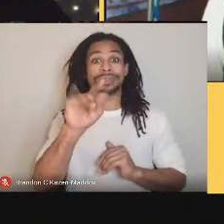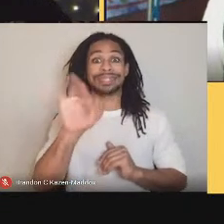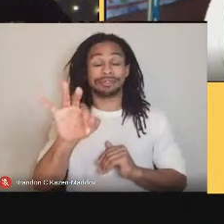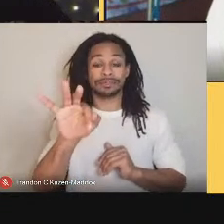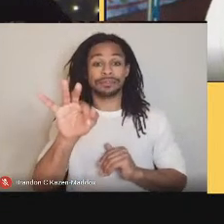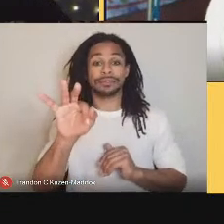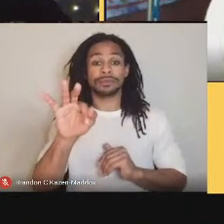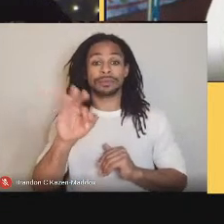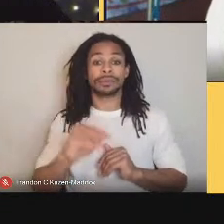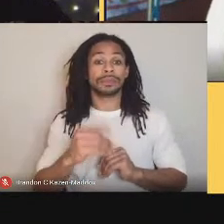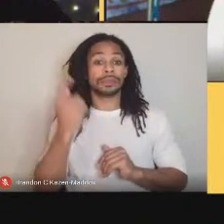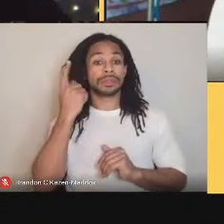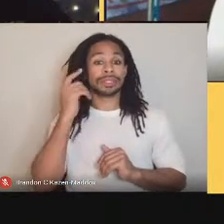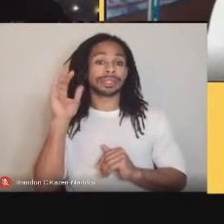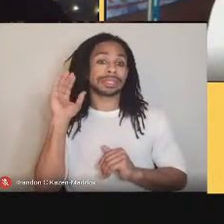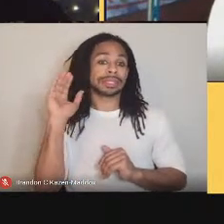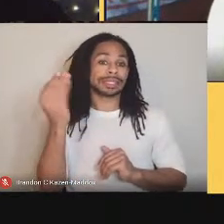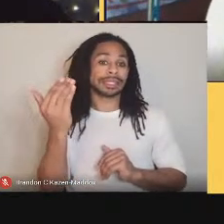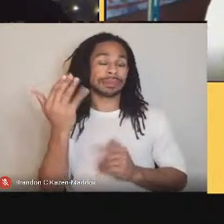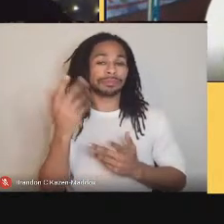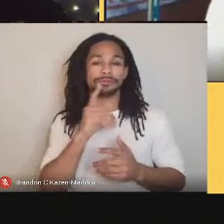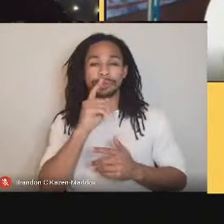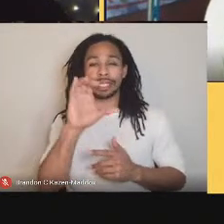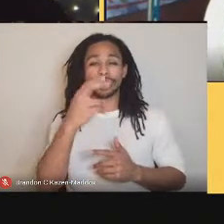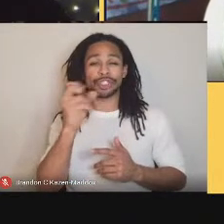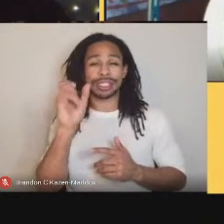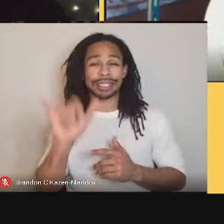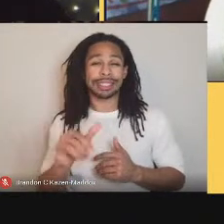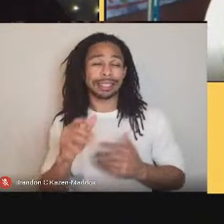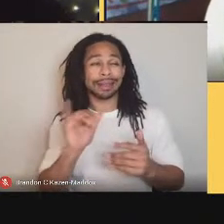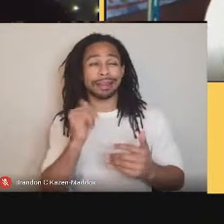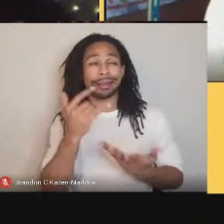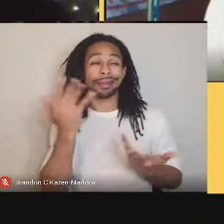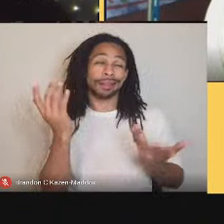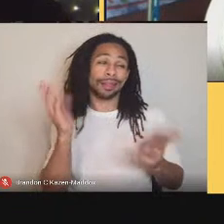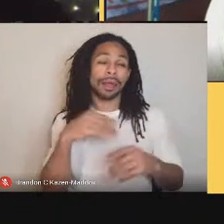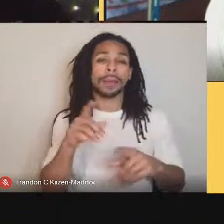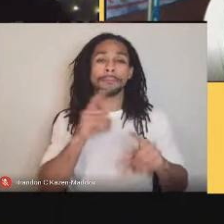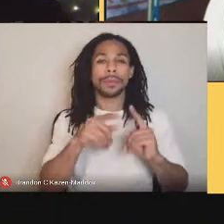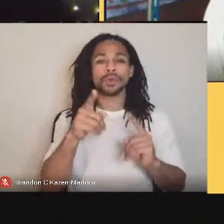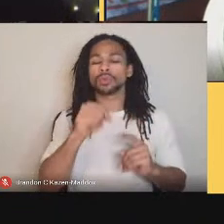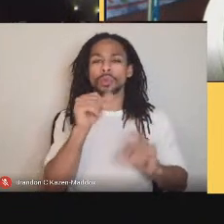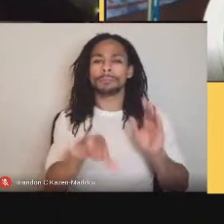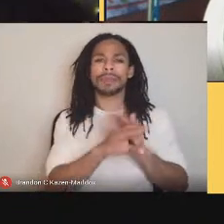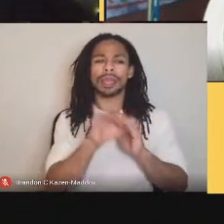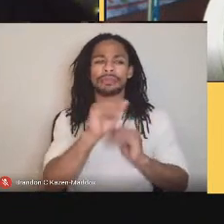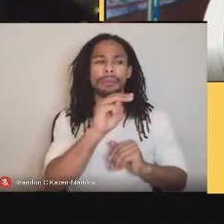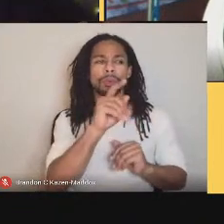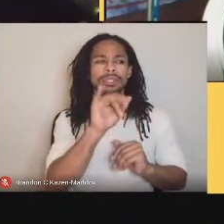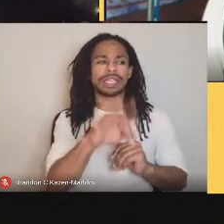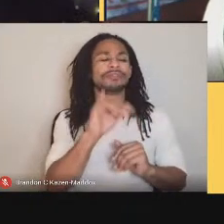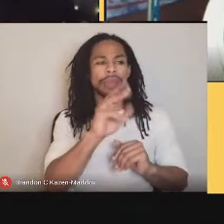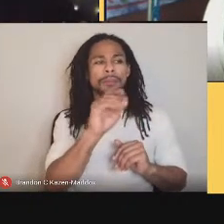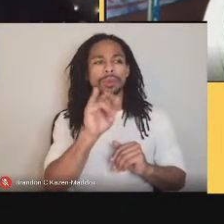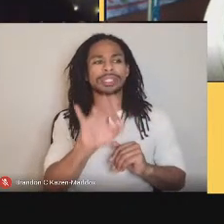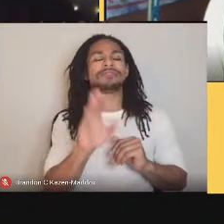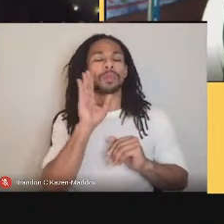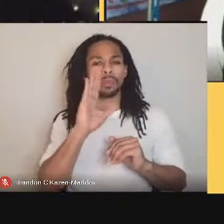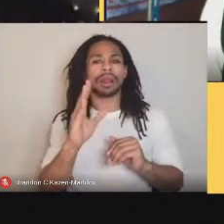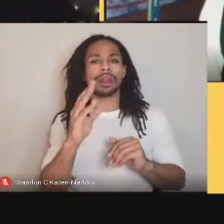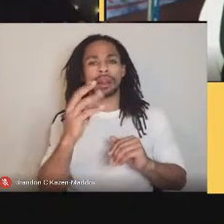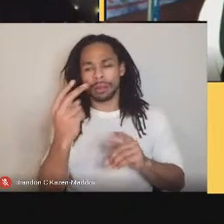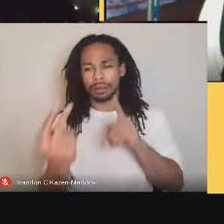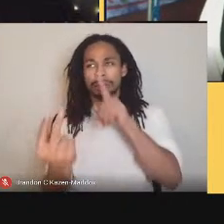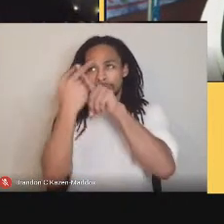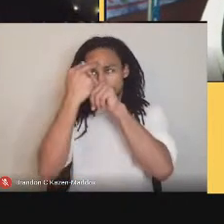it sounds so cheesy, but it's kind of one of those things where you don't really pick the motif, it picks you, because it'll get stuck in your head. And as a composer, it's